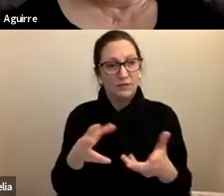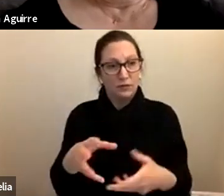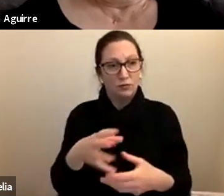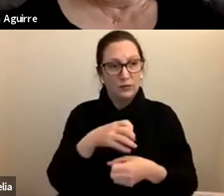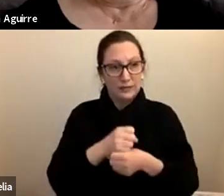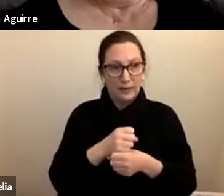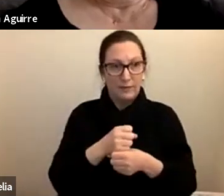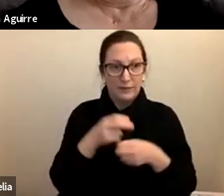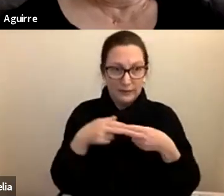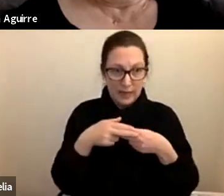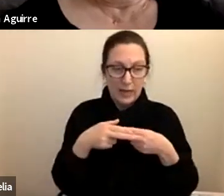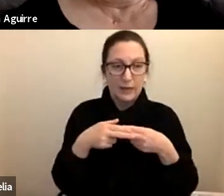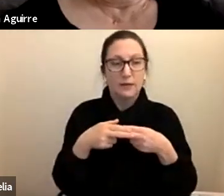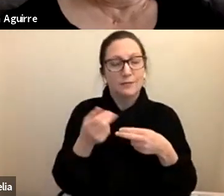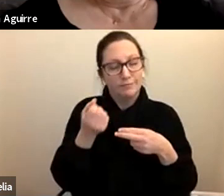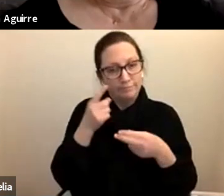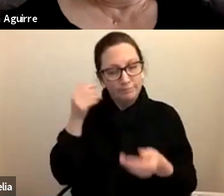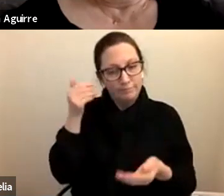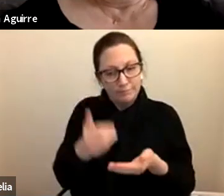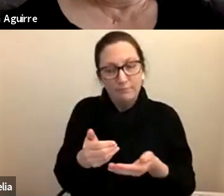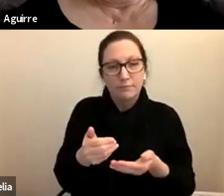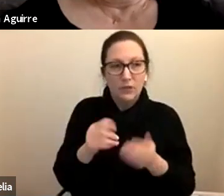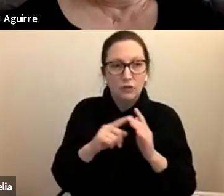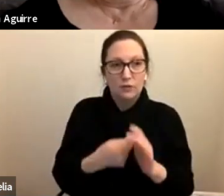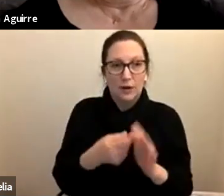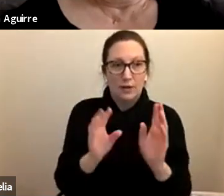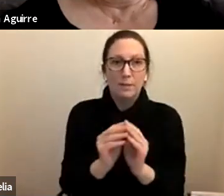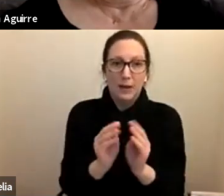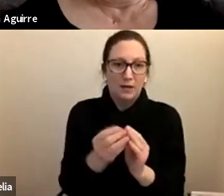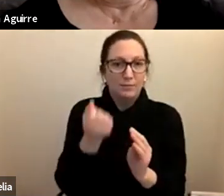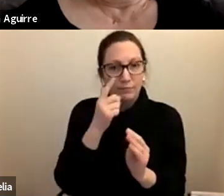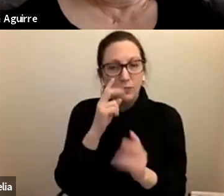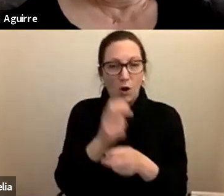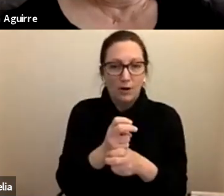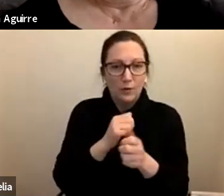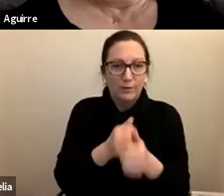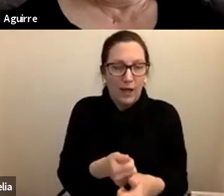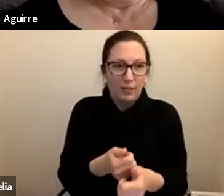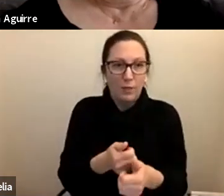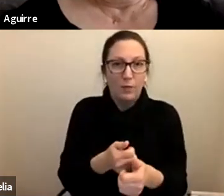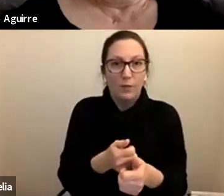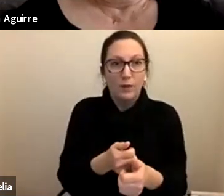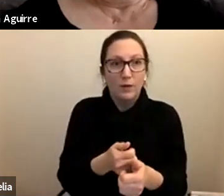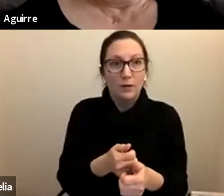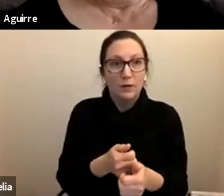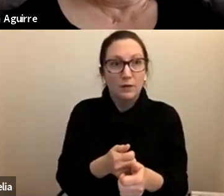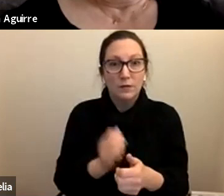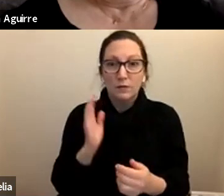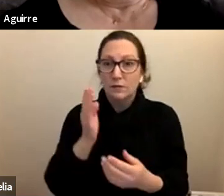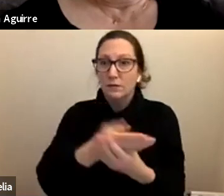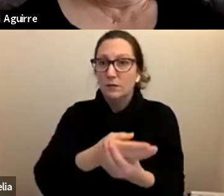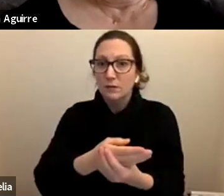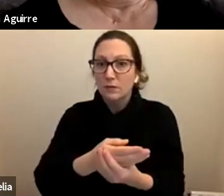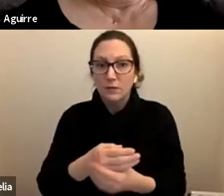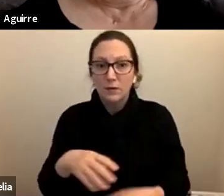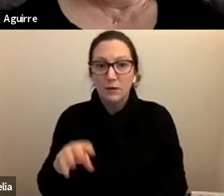realize it might have been difficult to follow along with all of them. Mr. And if there are, Contemporace, sorry, folks are going to